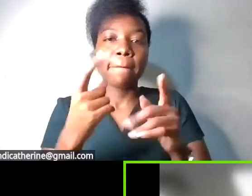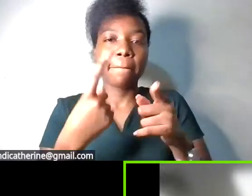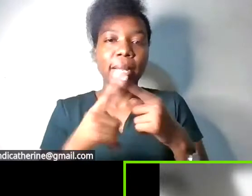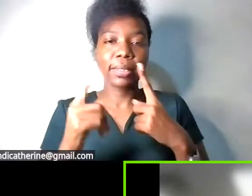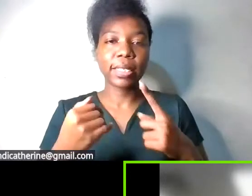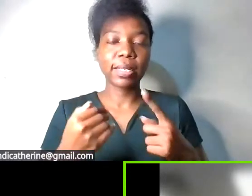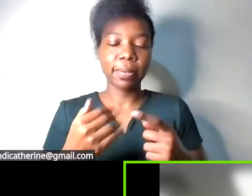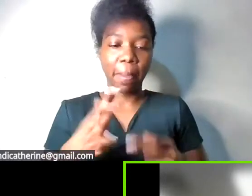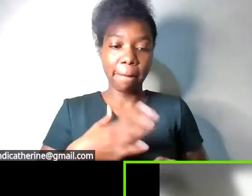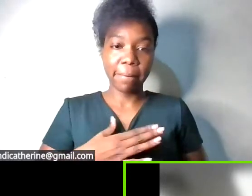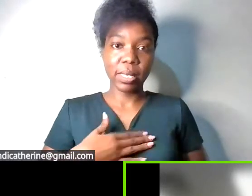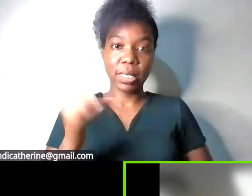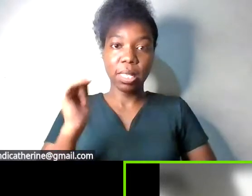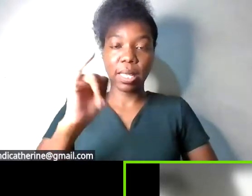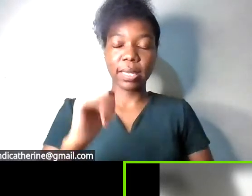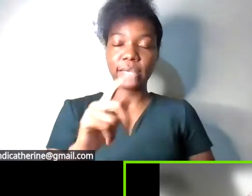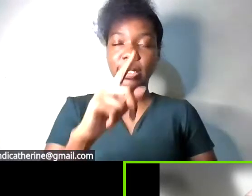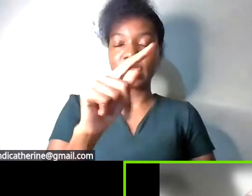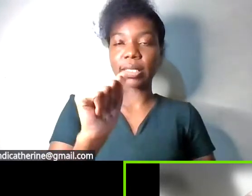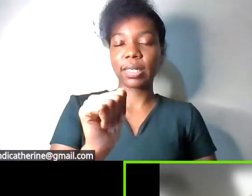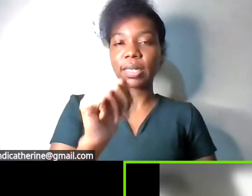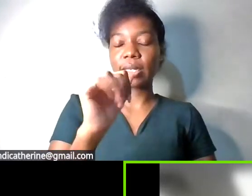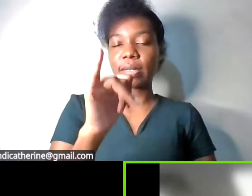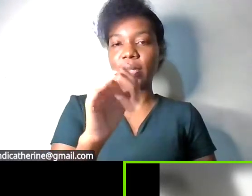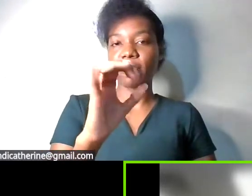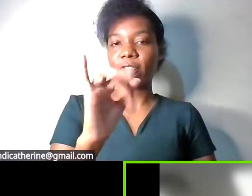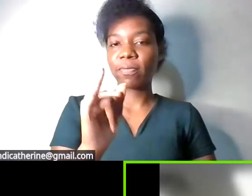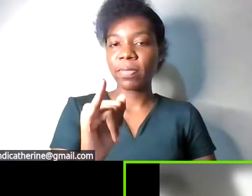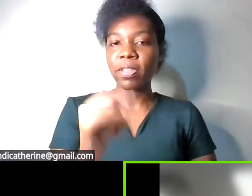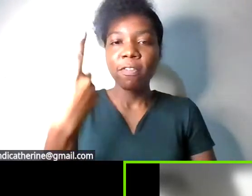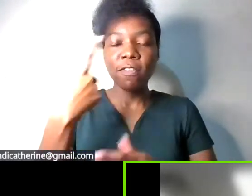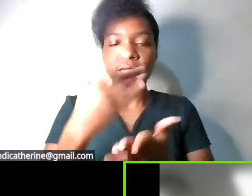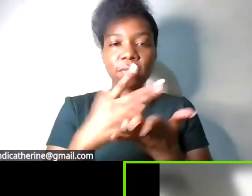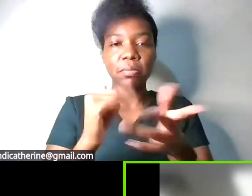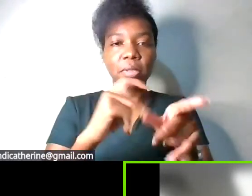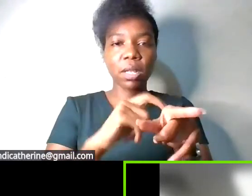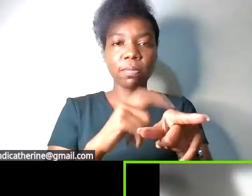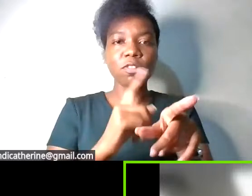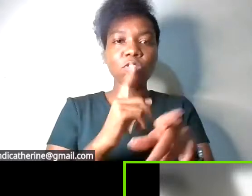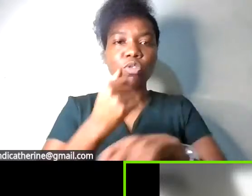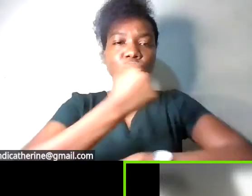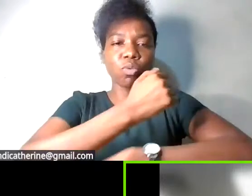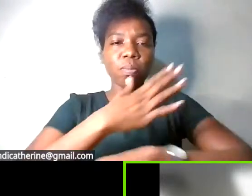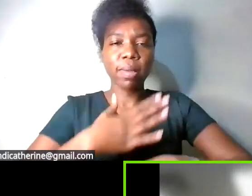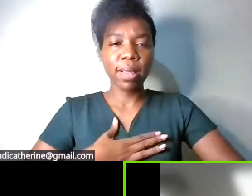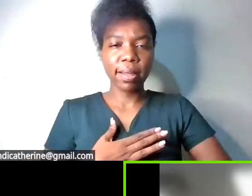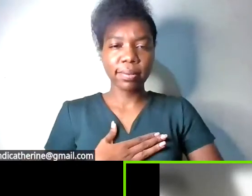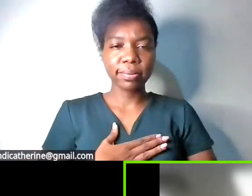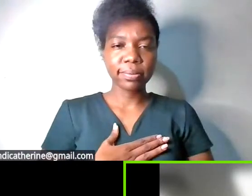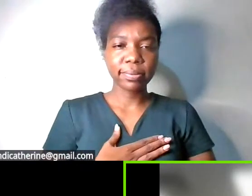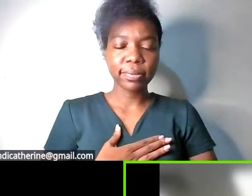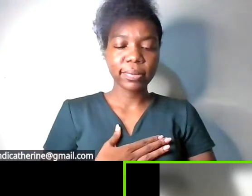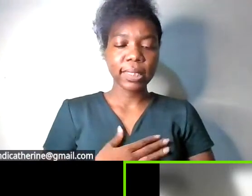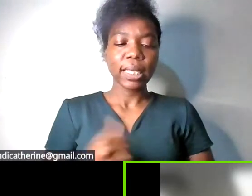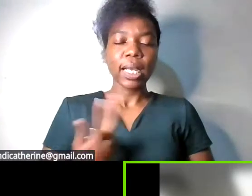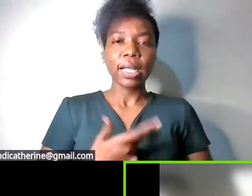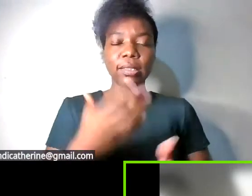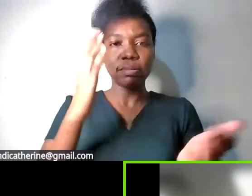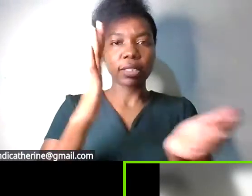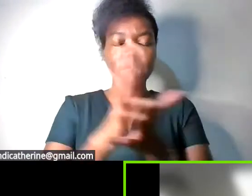time, and in our school, one of our belief, we firmly believe that every student should have an